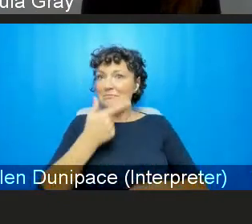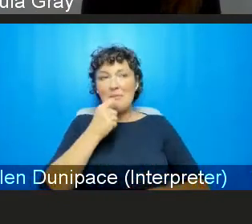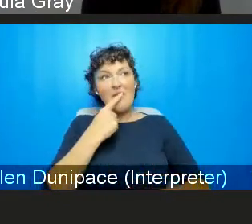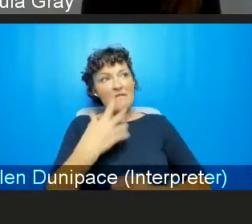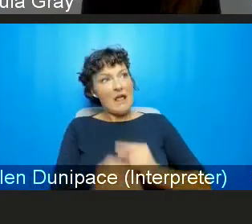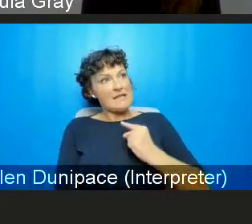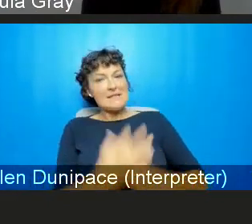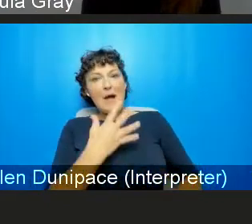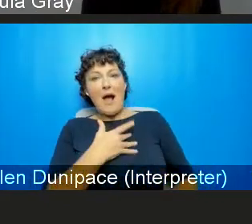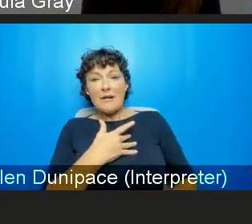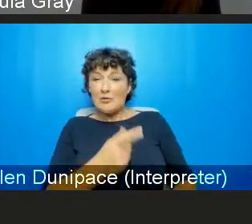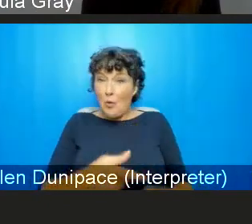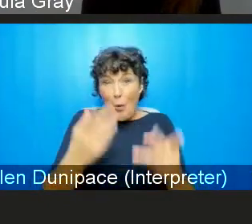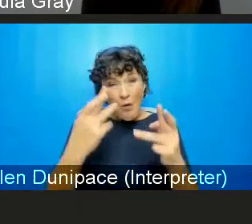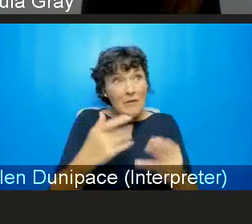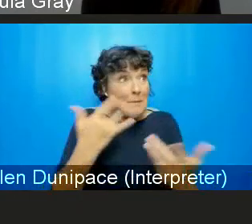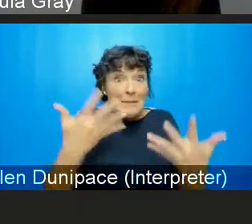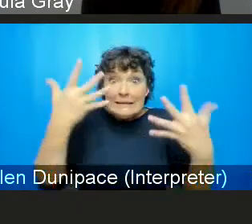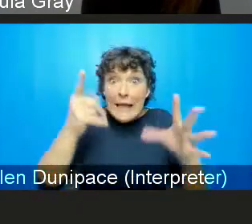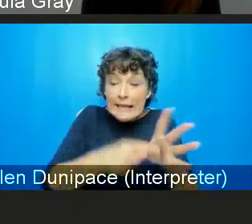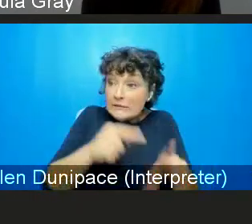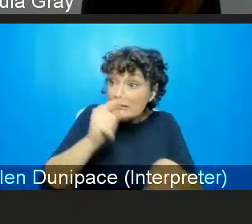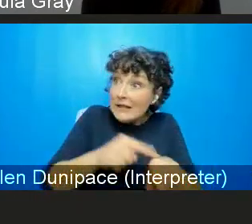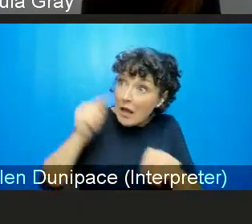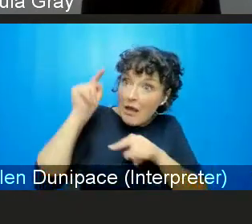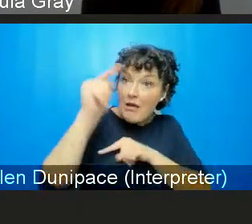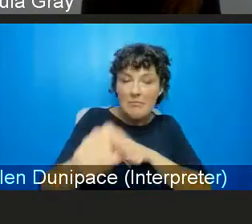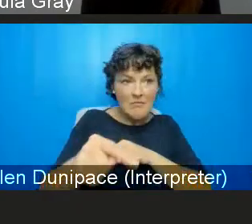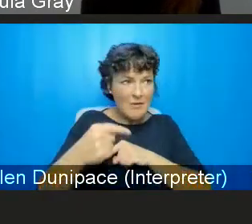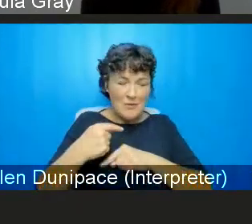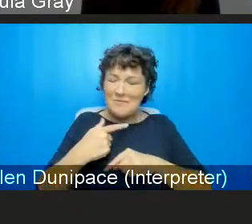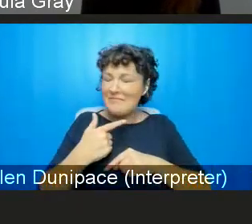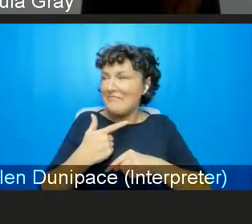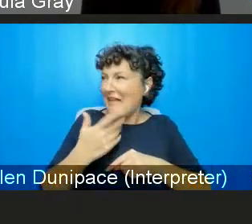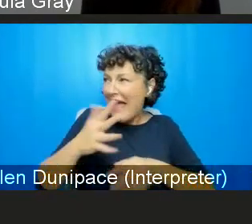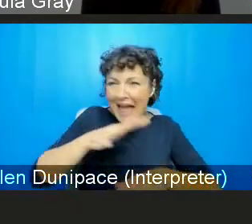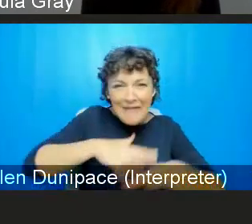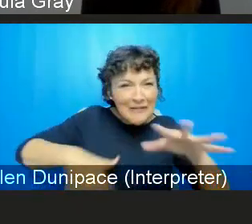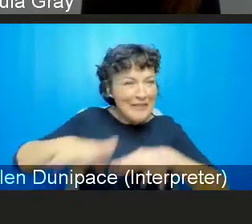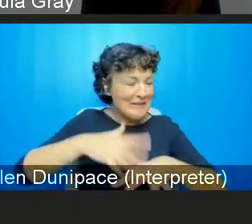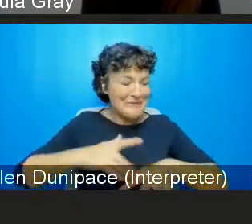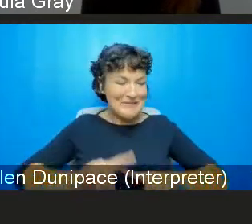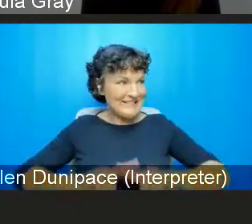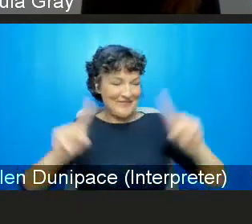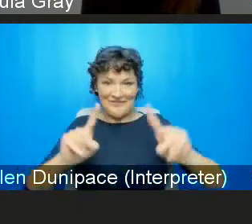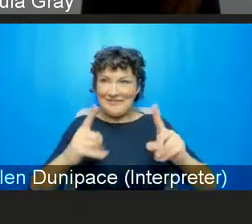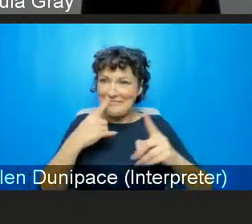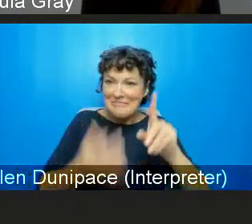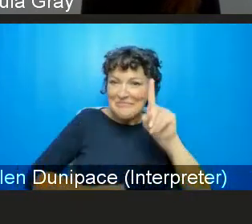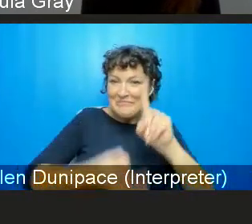know, in a decade's time, you know, things will be much better, and we'll be an outlier in the world for